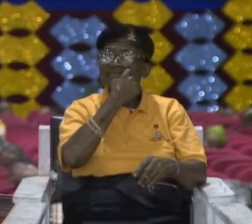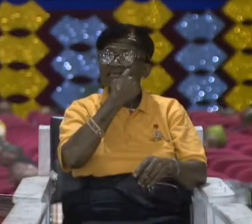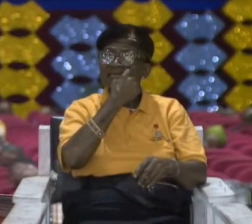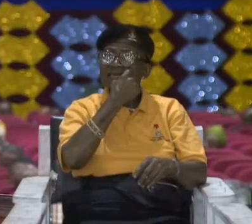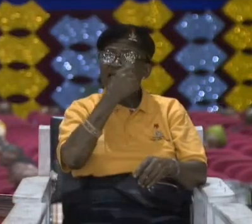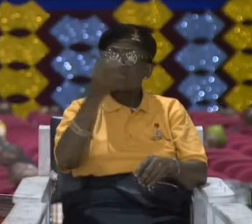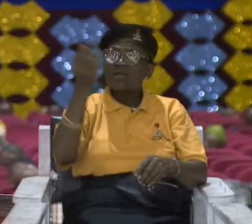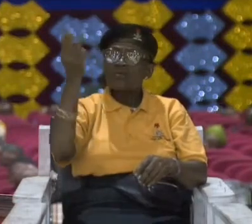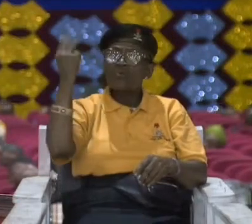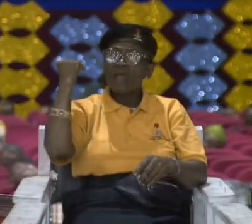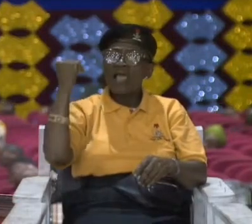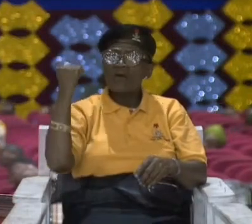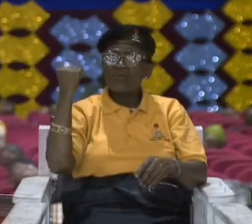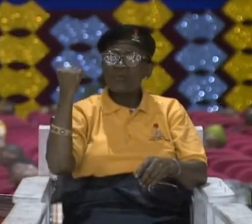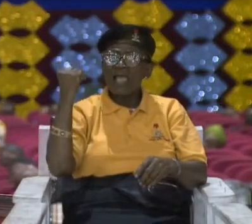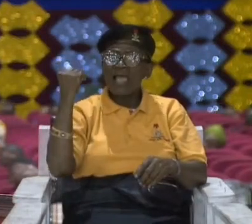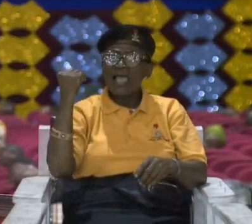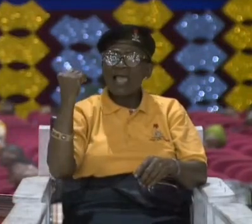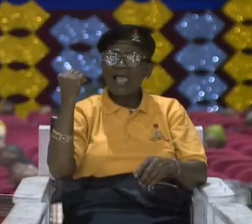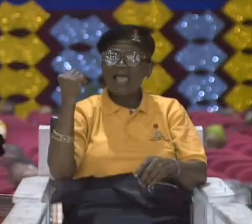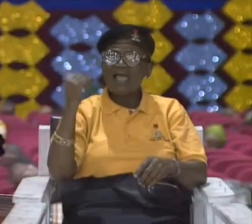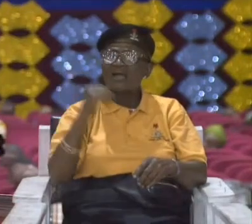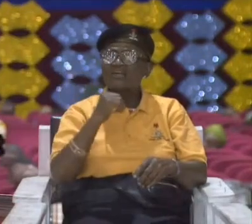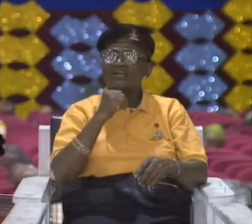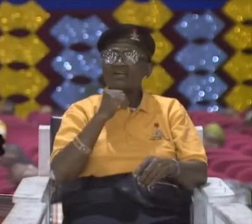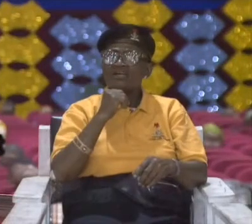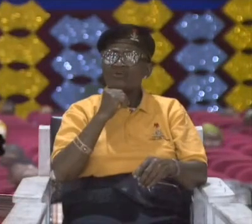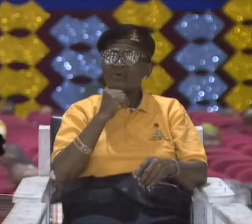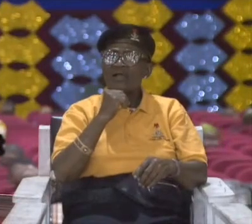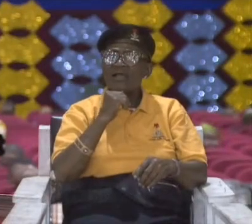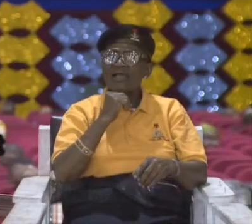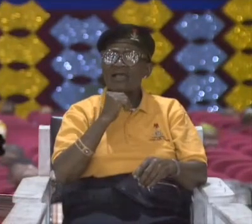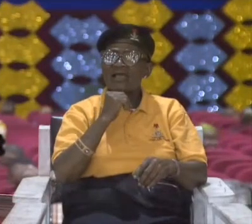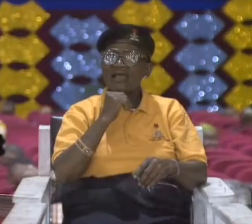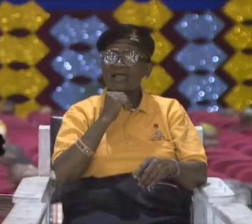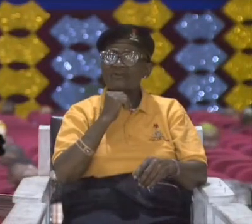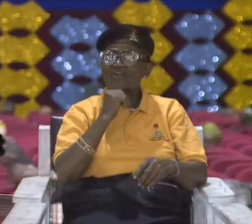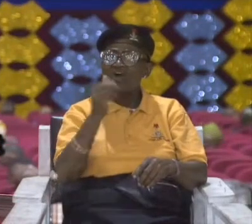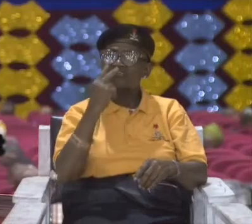were withheld. That's the way the Bible puts it.